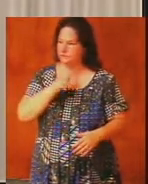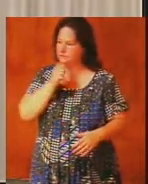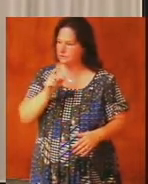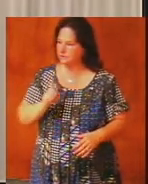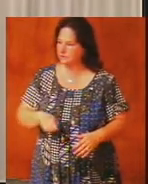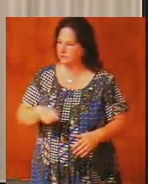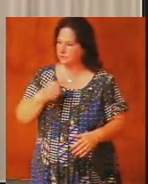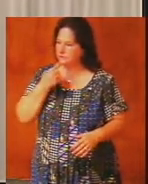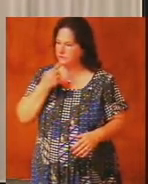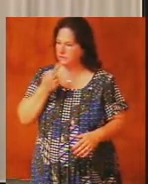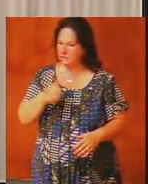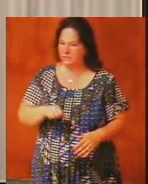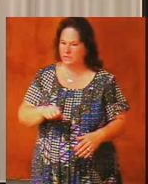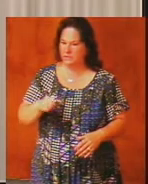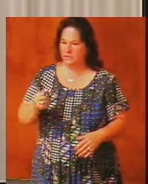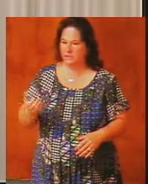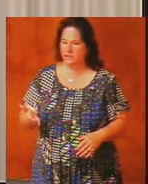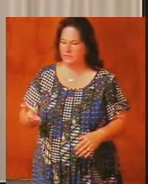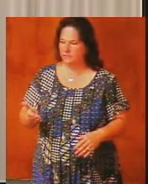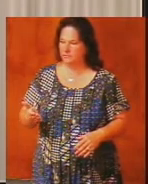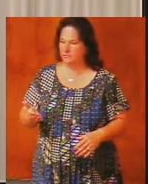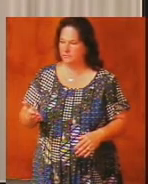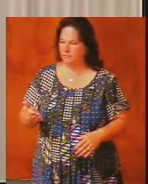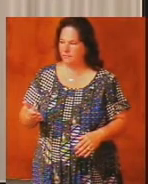to say anything."